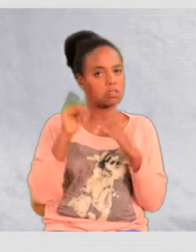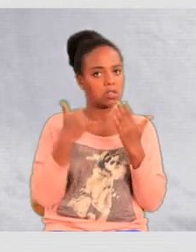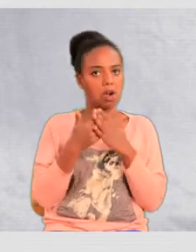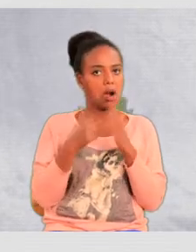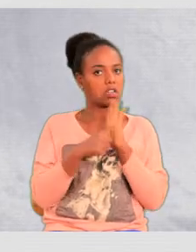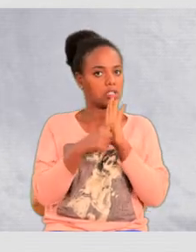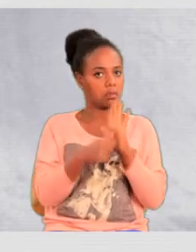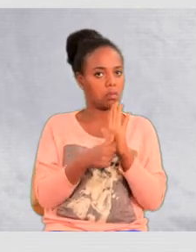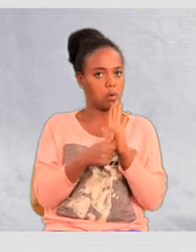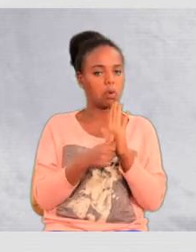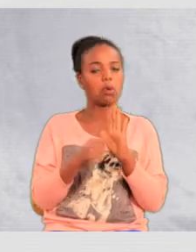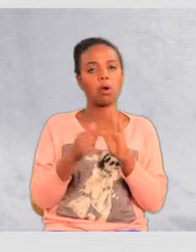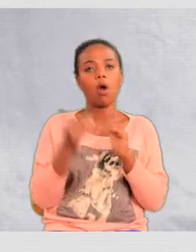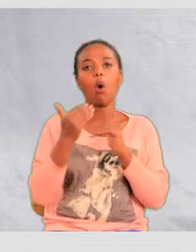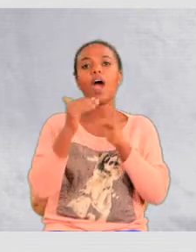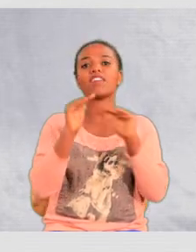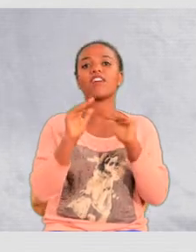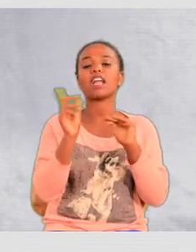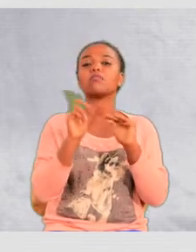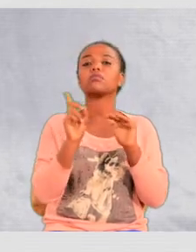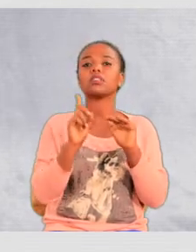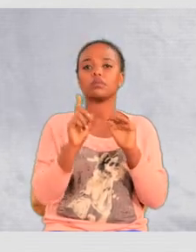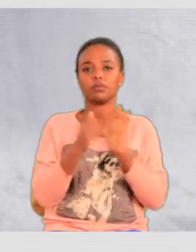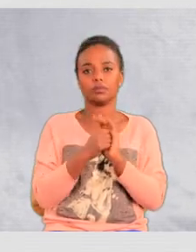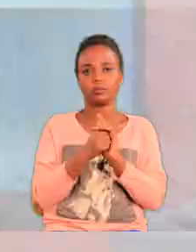generally what quantifier means.